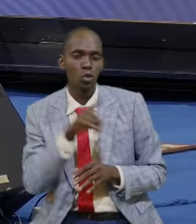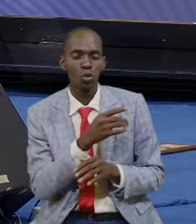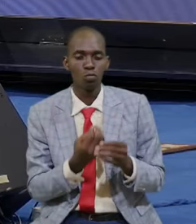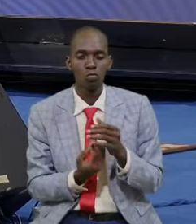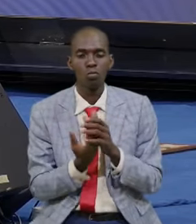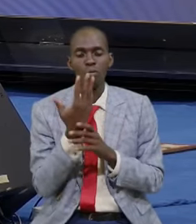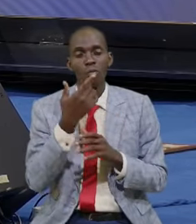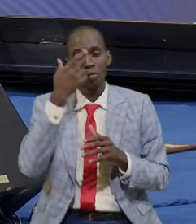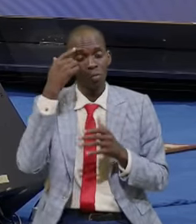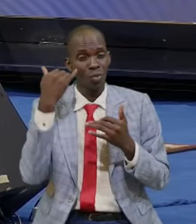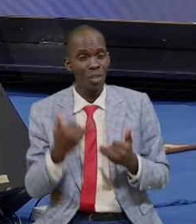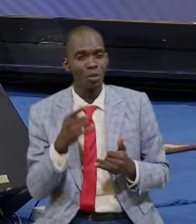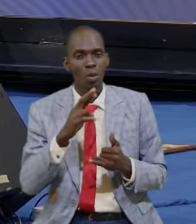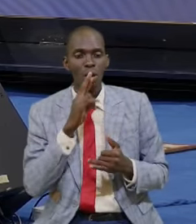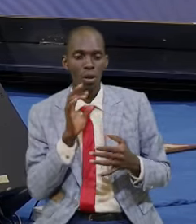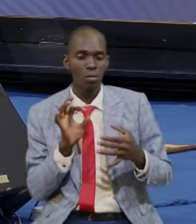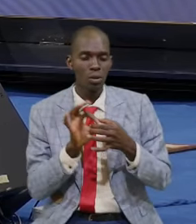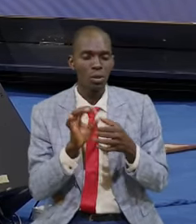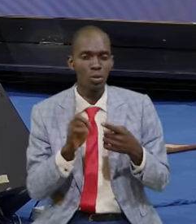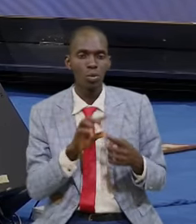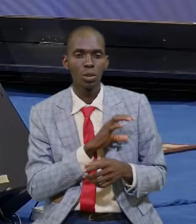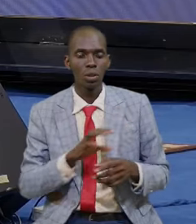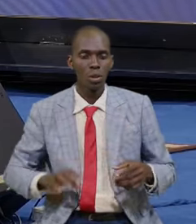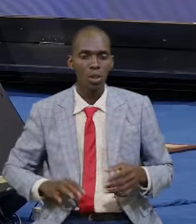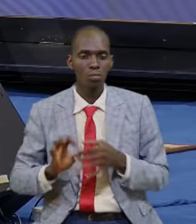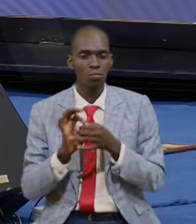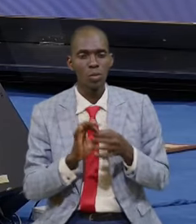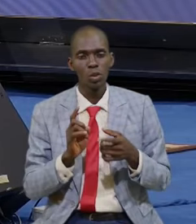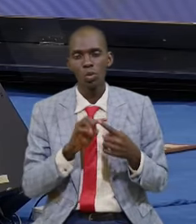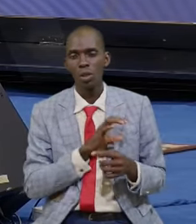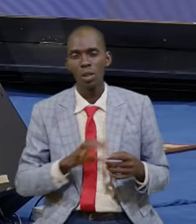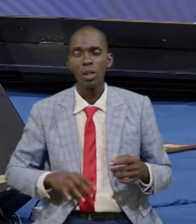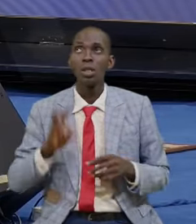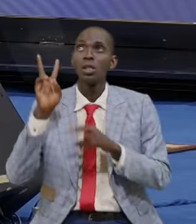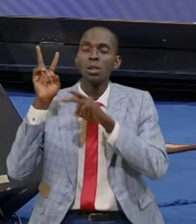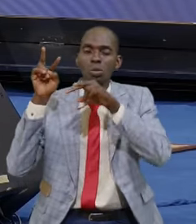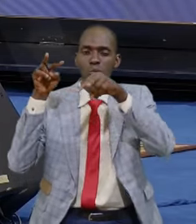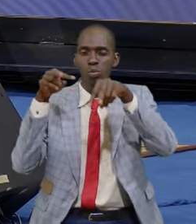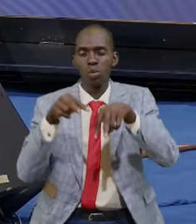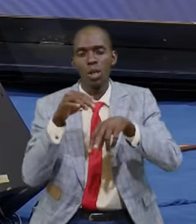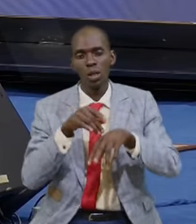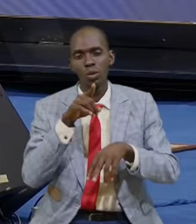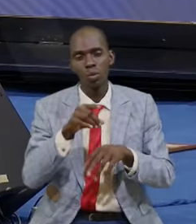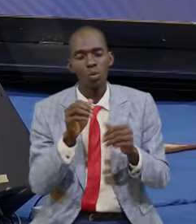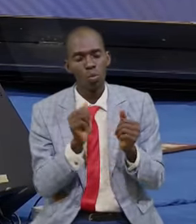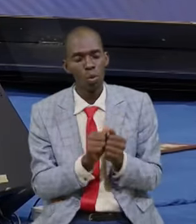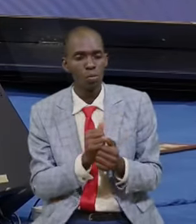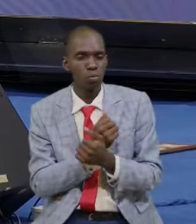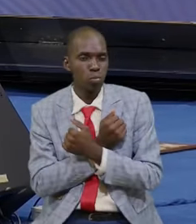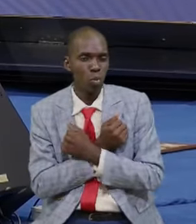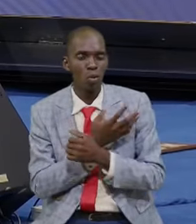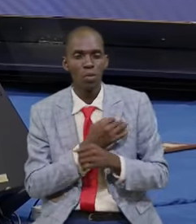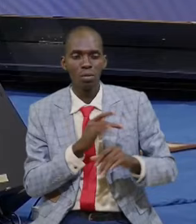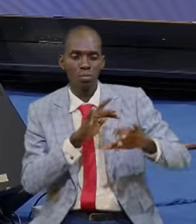to Christ, you are married to Christ, and He looks at you with compassion and care, because